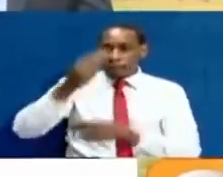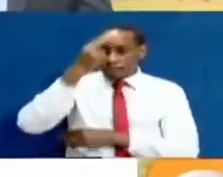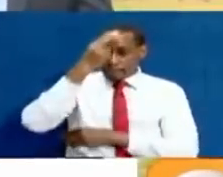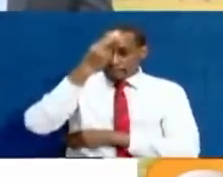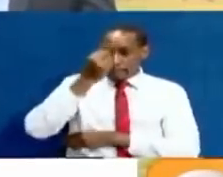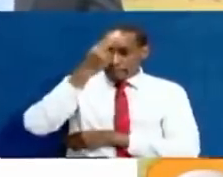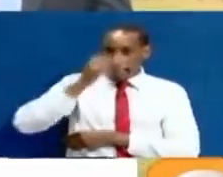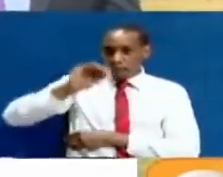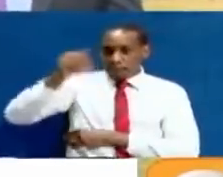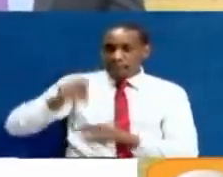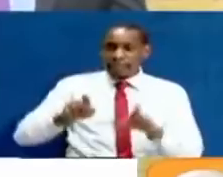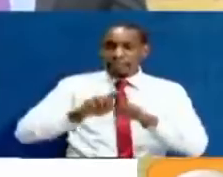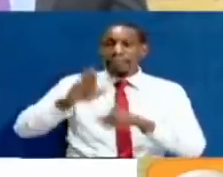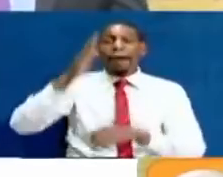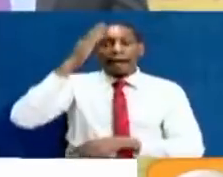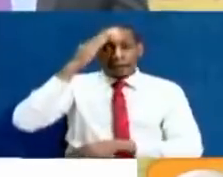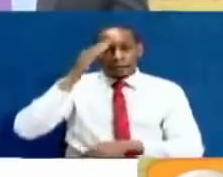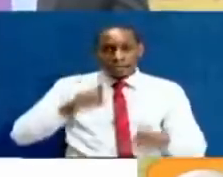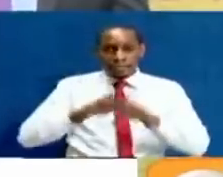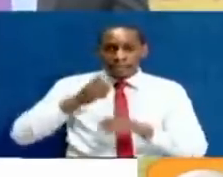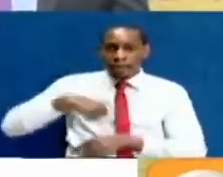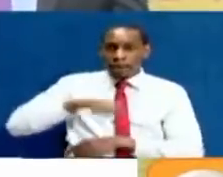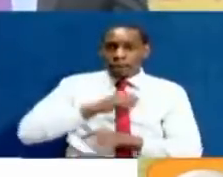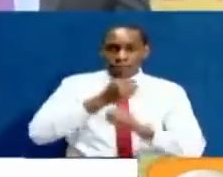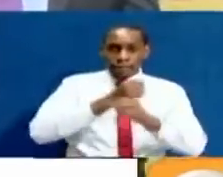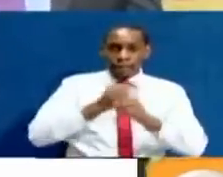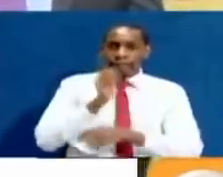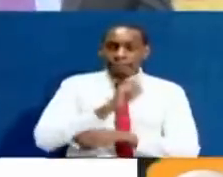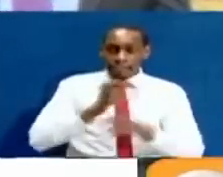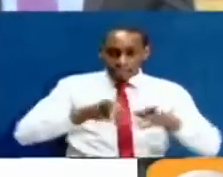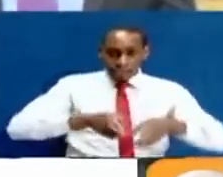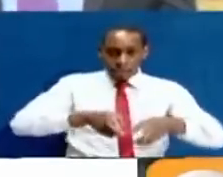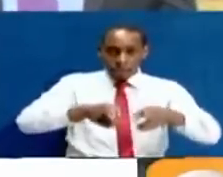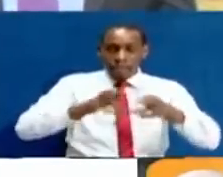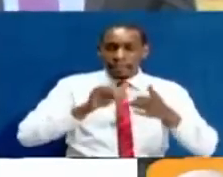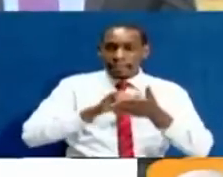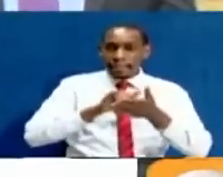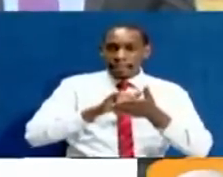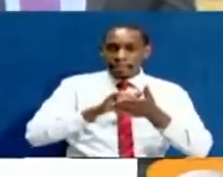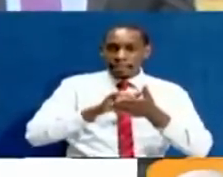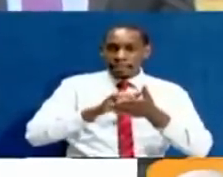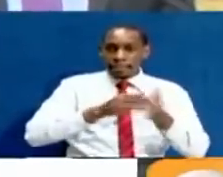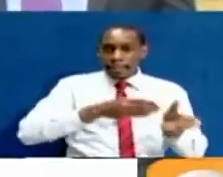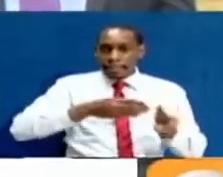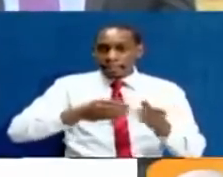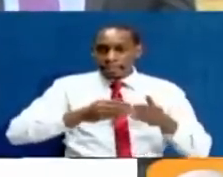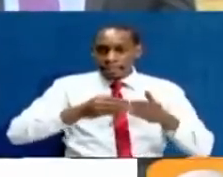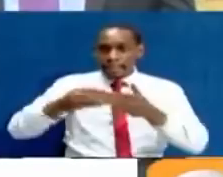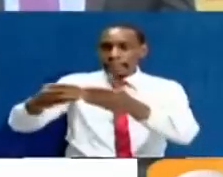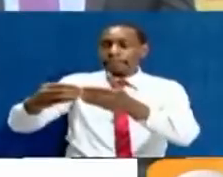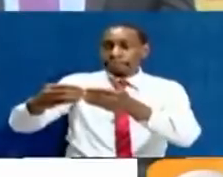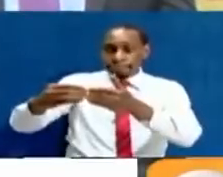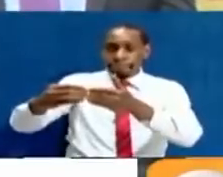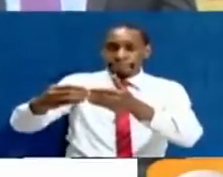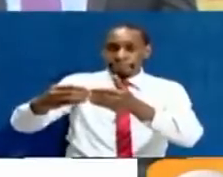Town. Na mnajua ya kwamba pia tumetengeneza hiyo barabara ambaye inatupeleka mpaka